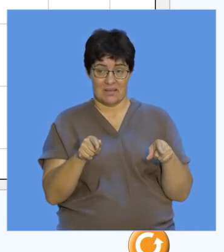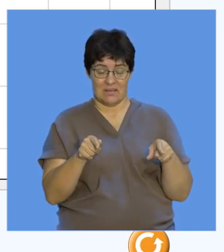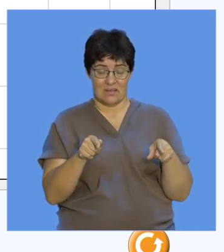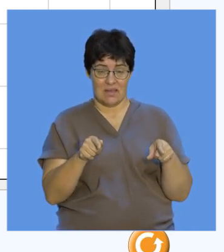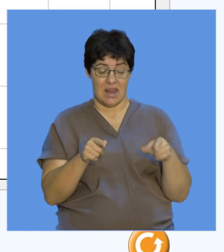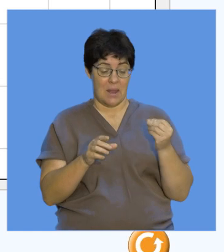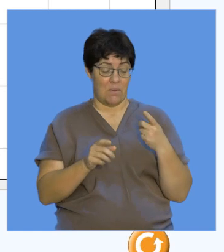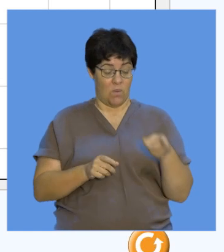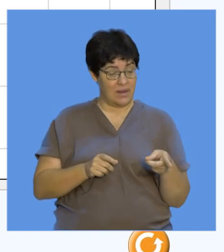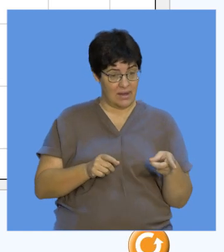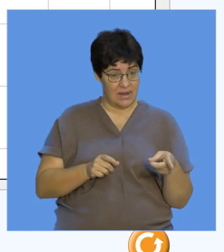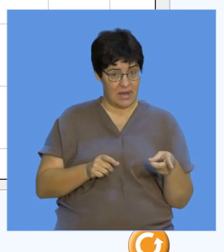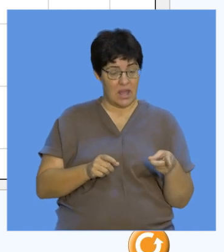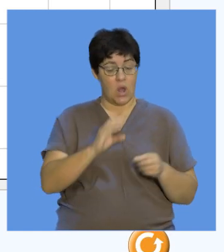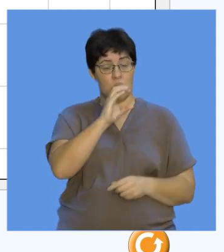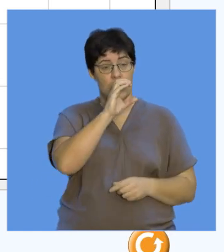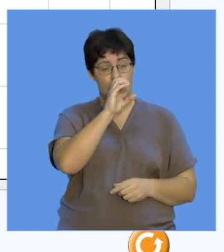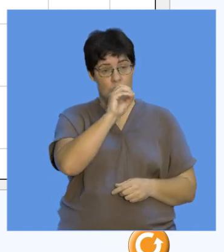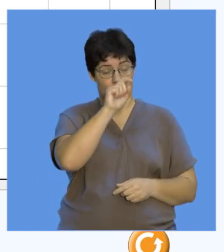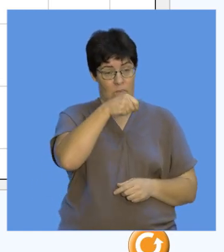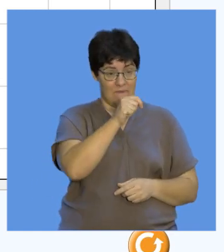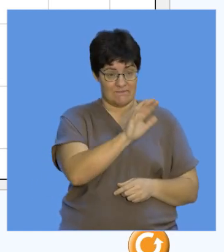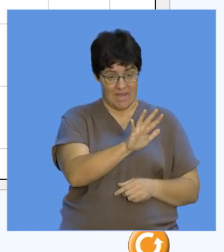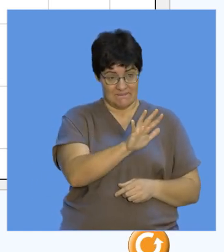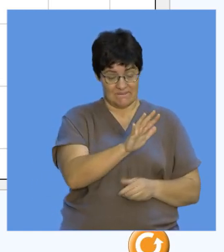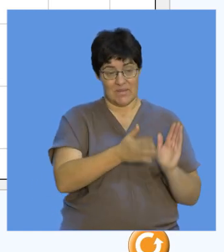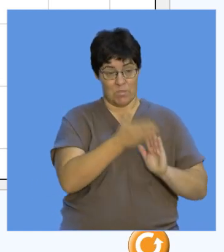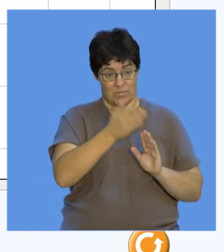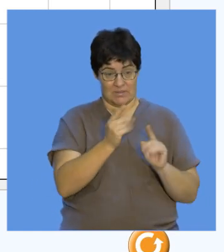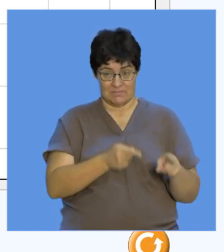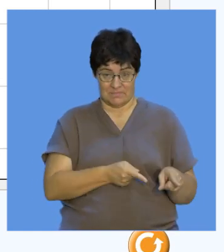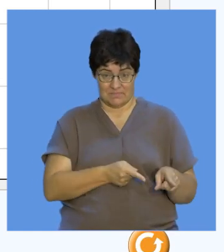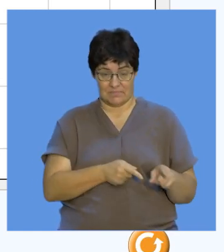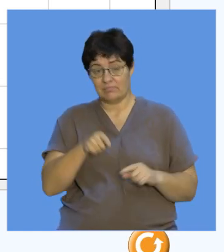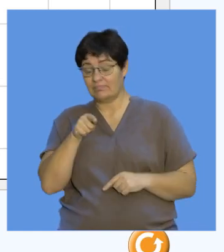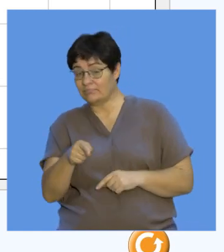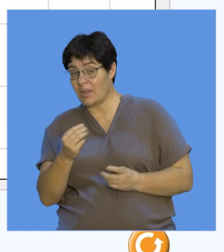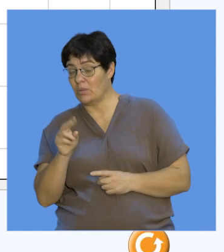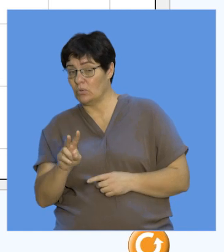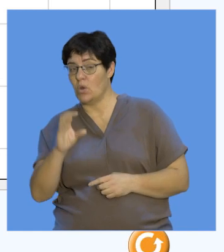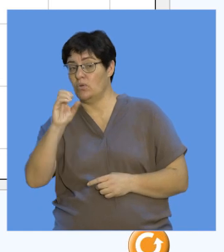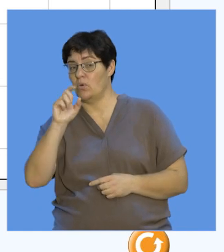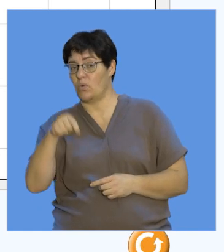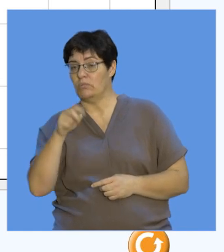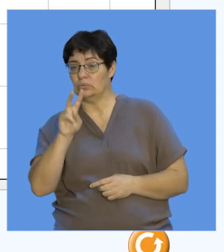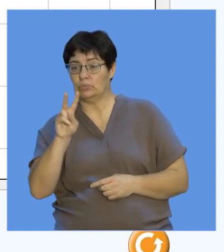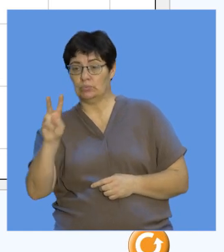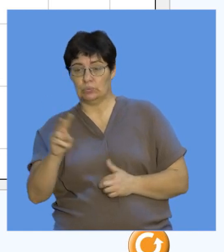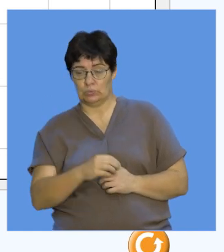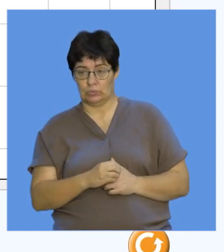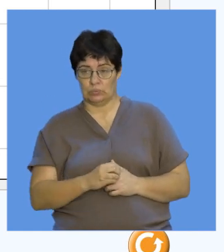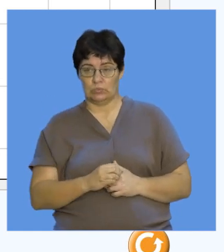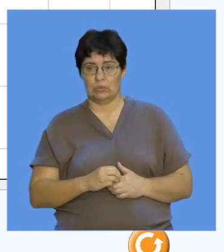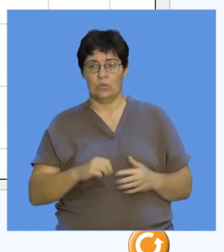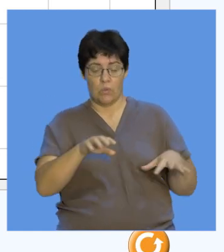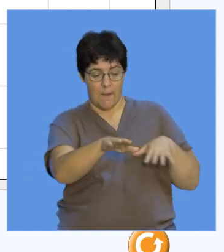number one is going at 0.5 for its momentum. Number two is 0.22. Watch when